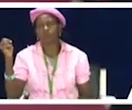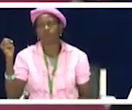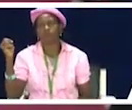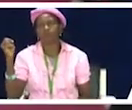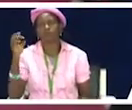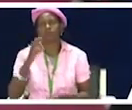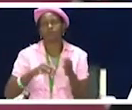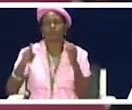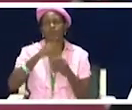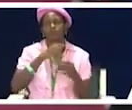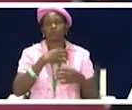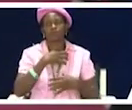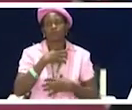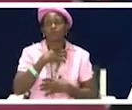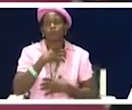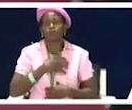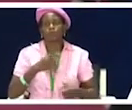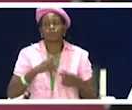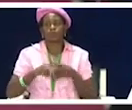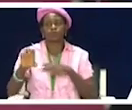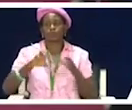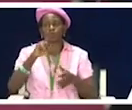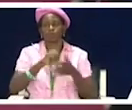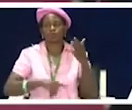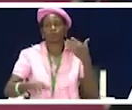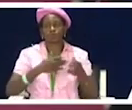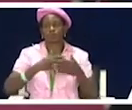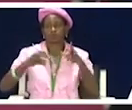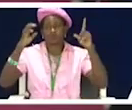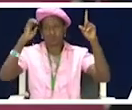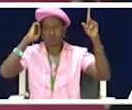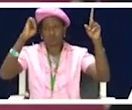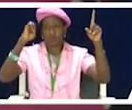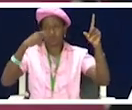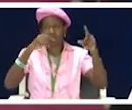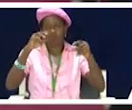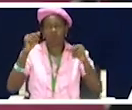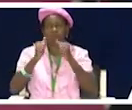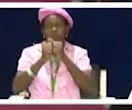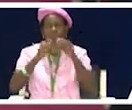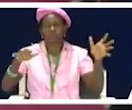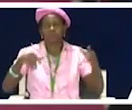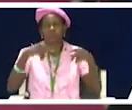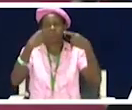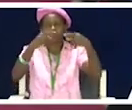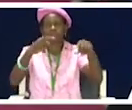if you are willing to do whatever he says without argument,